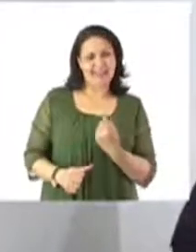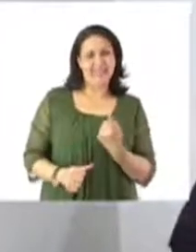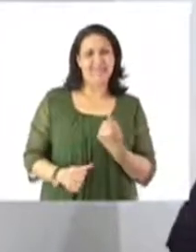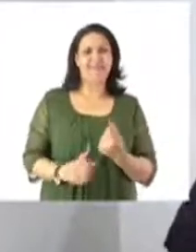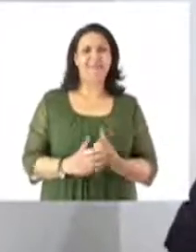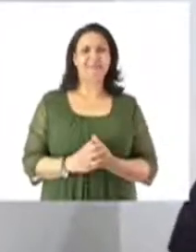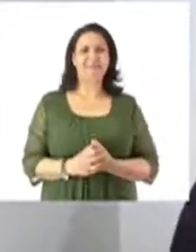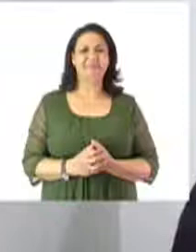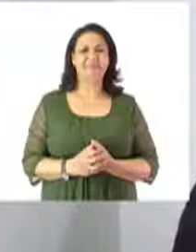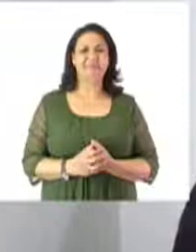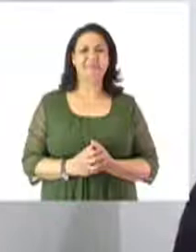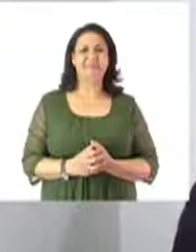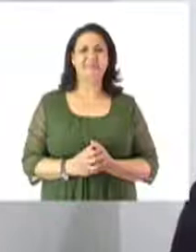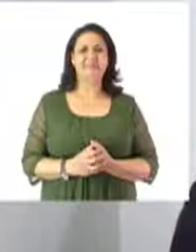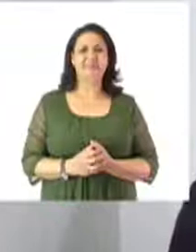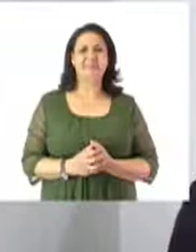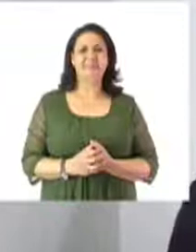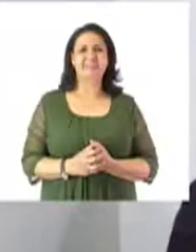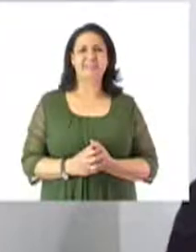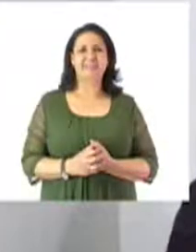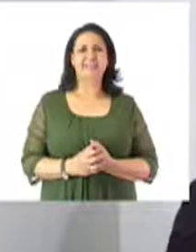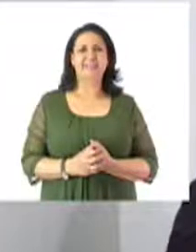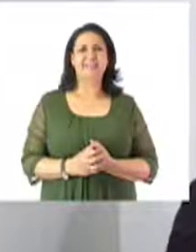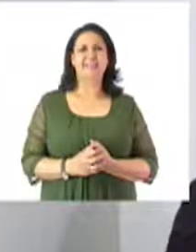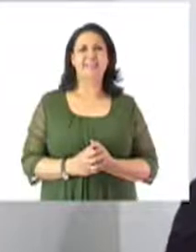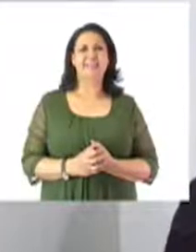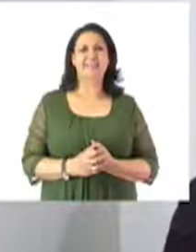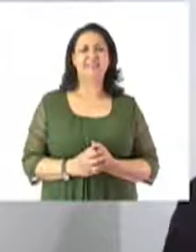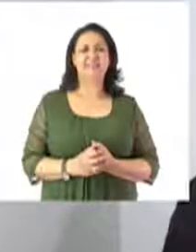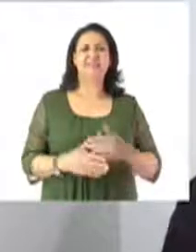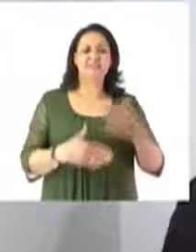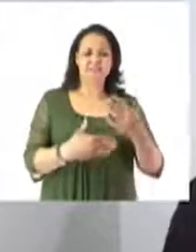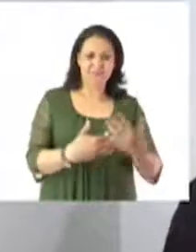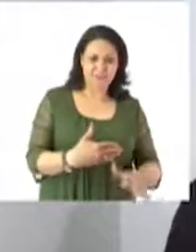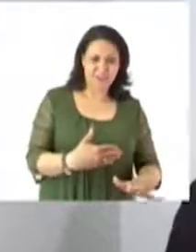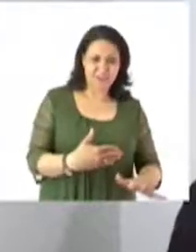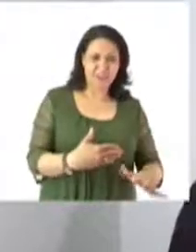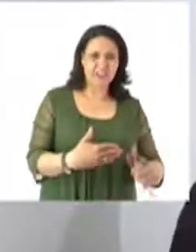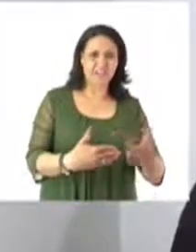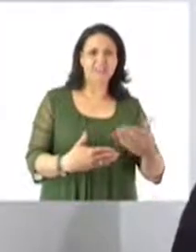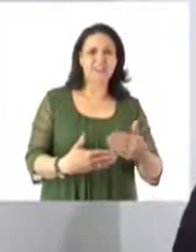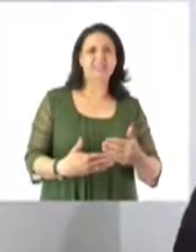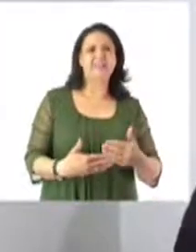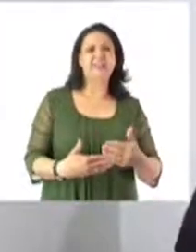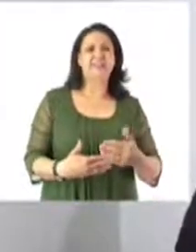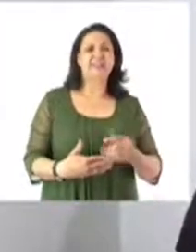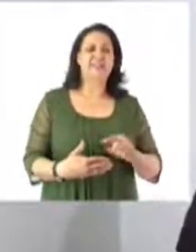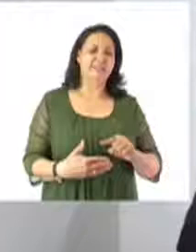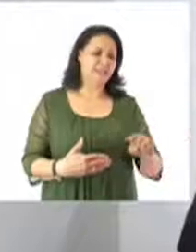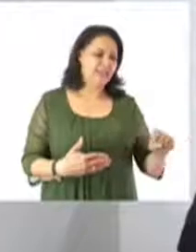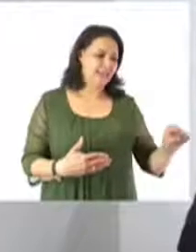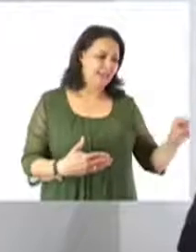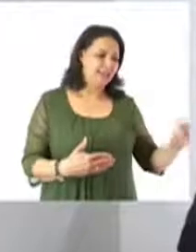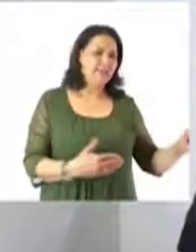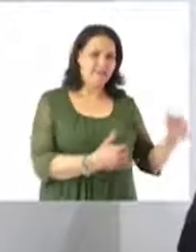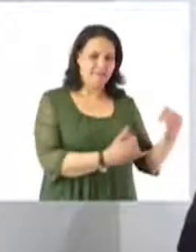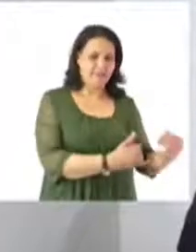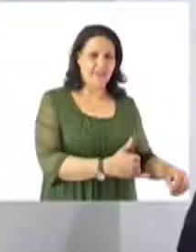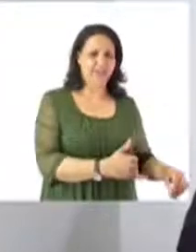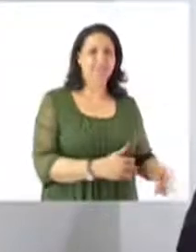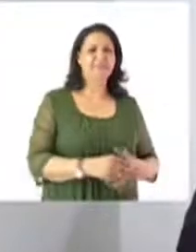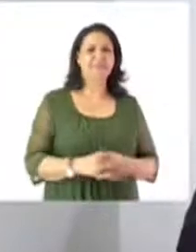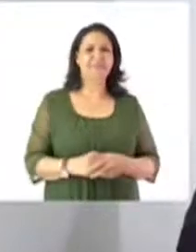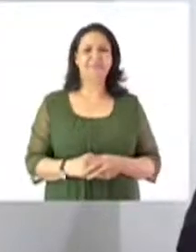the dotted lines, follow on the dotted lines, and complete the whole row up to the end. Have you done